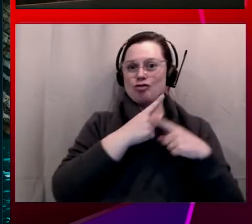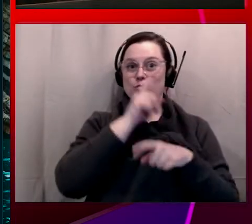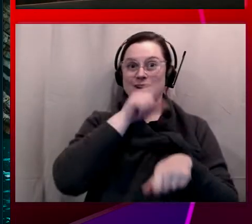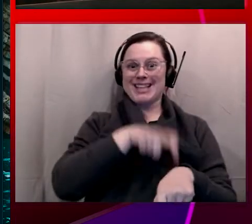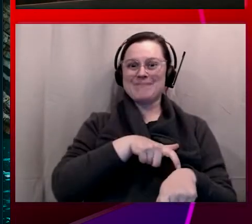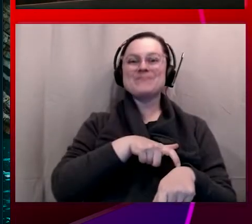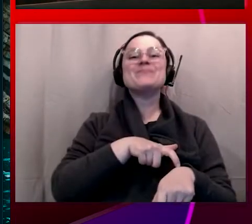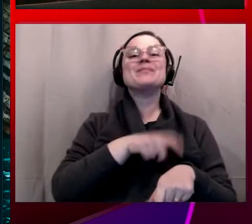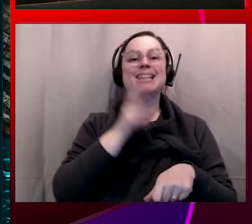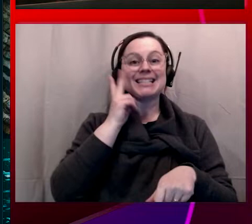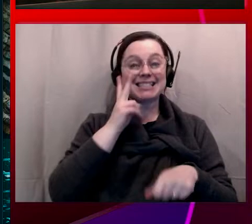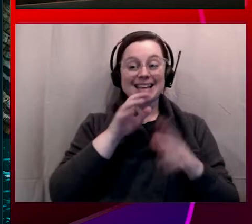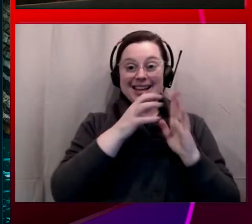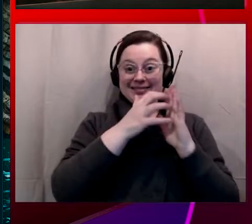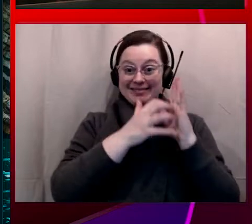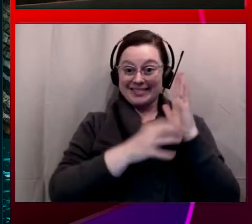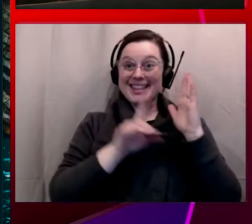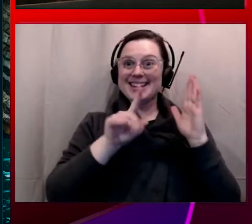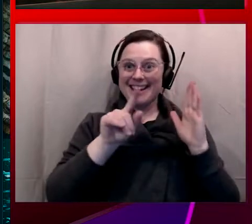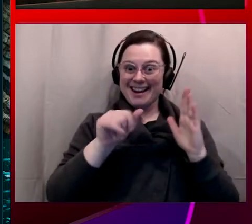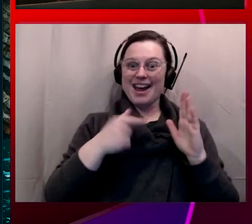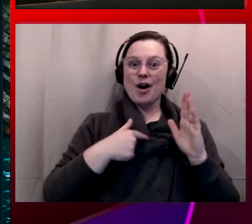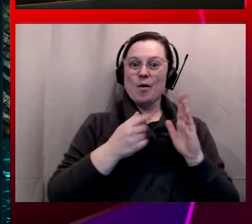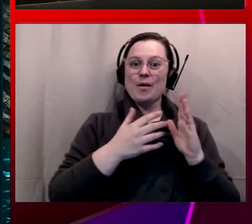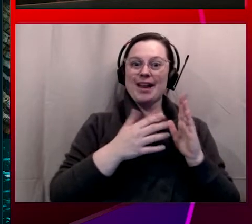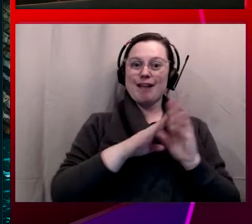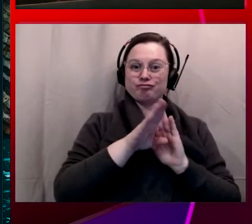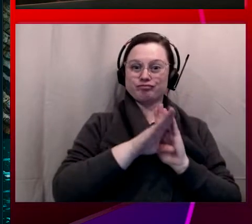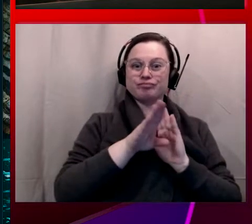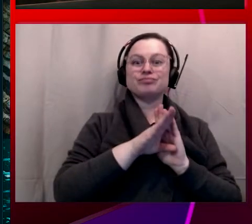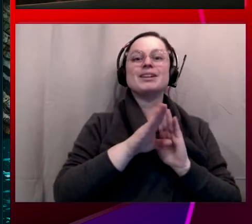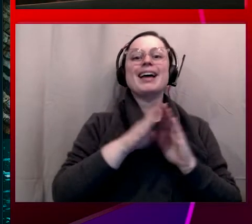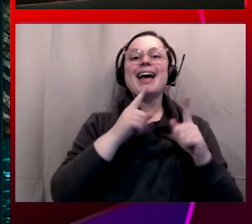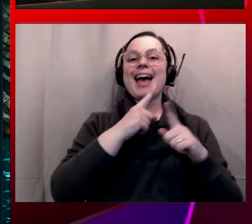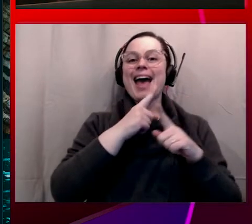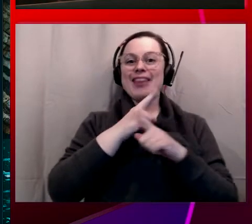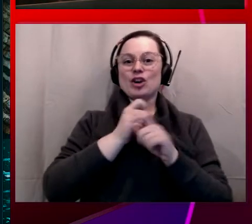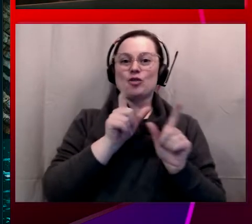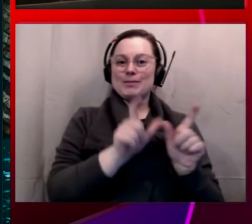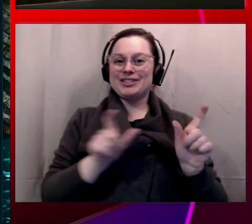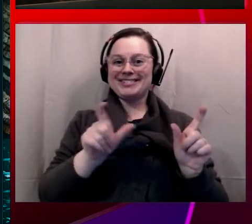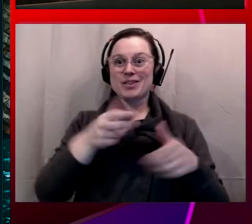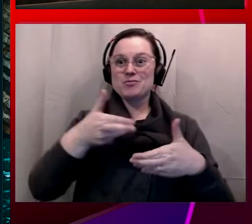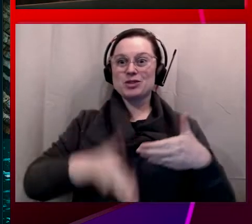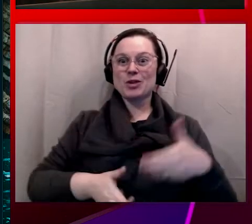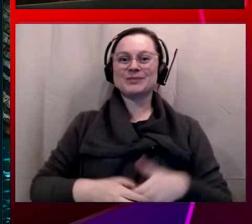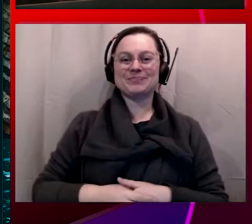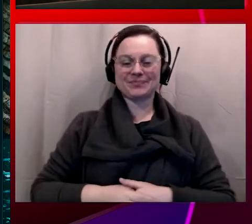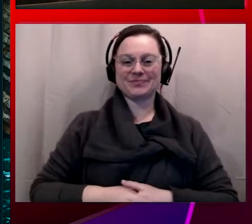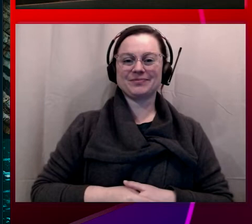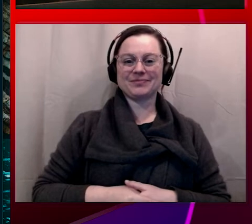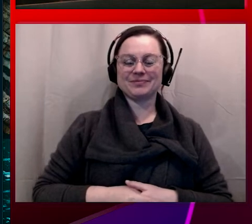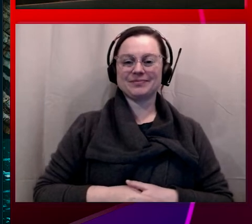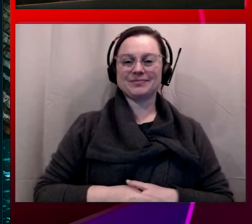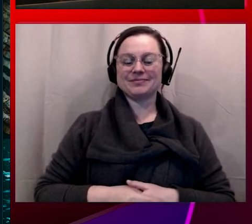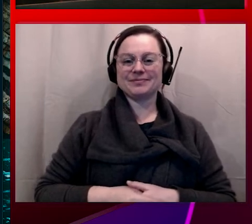all of the data that we're generating and the encrypted results that comes out of it.